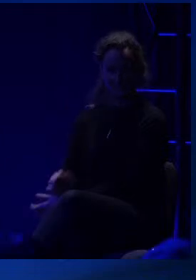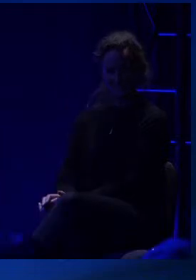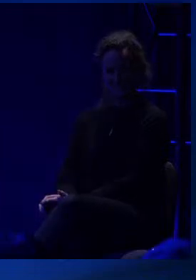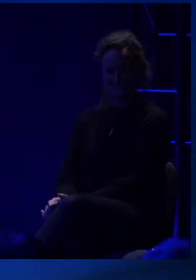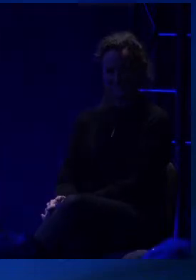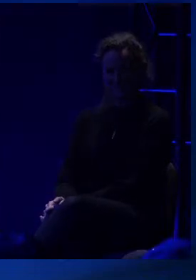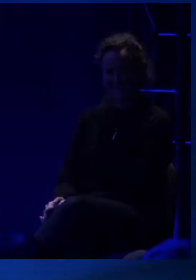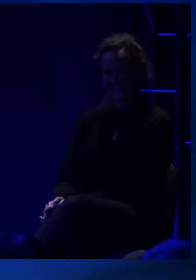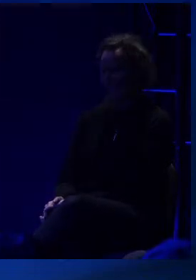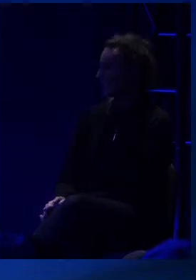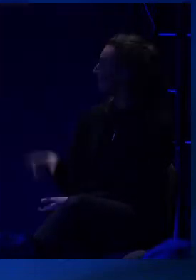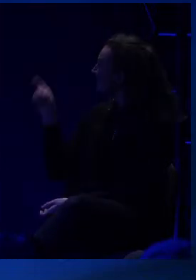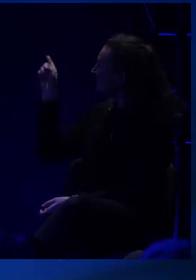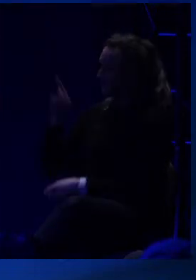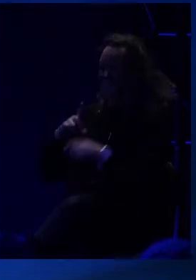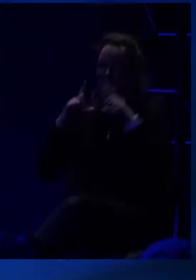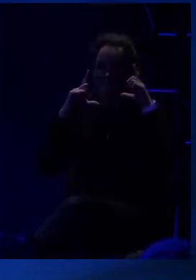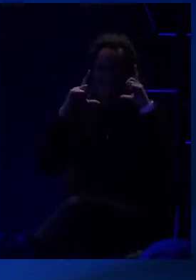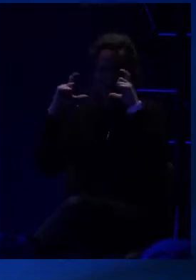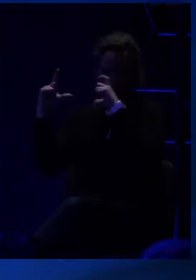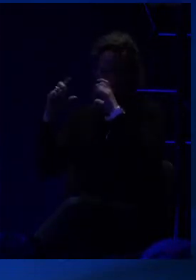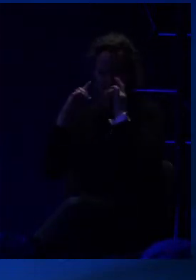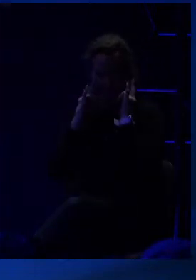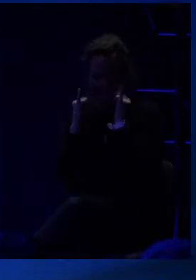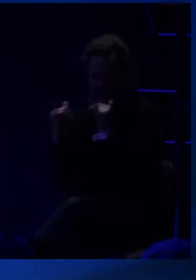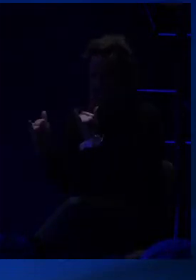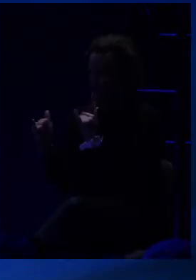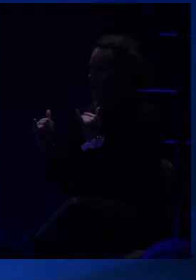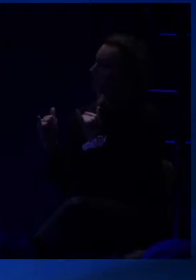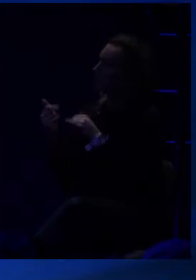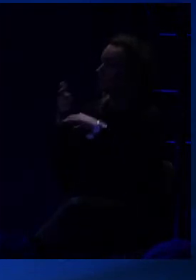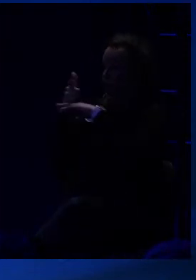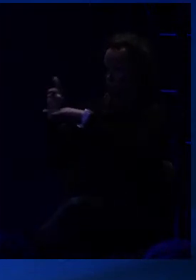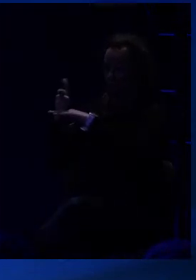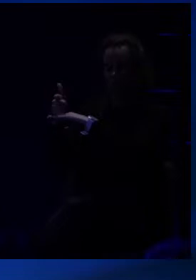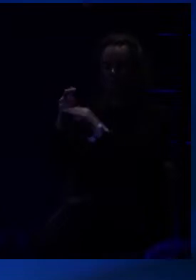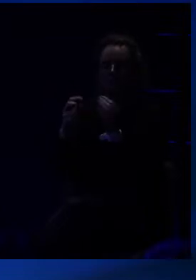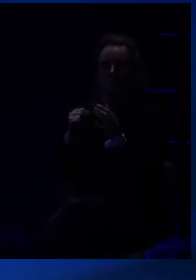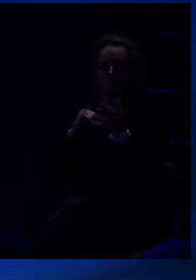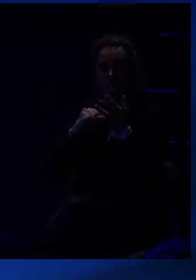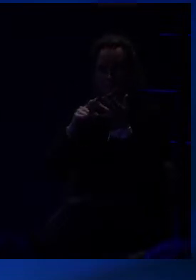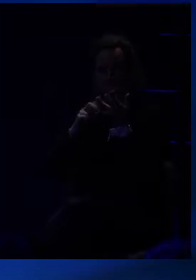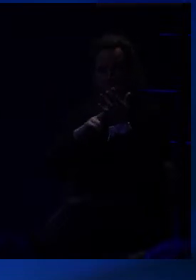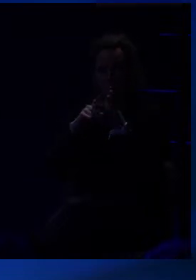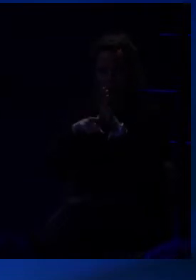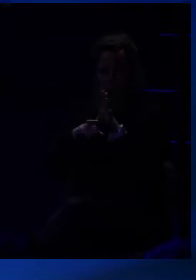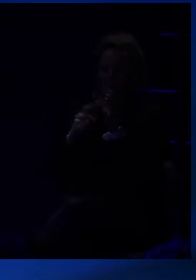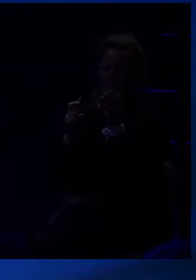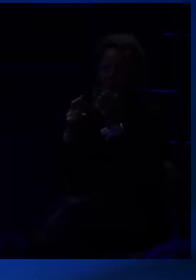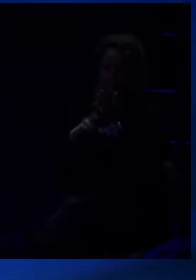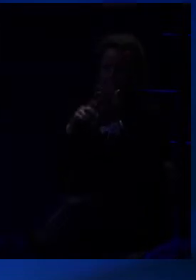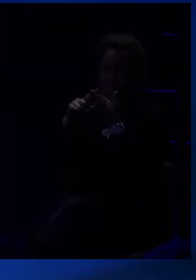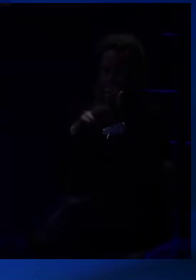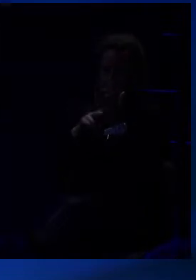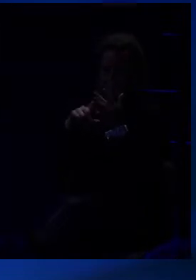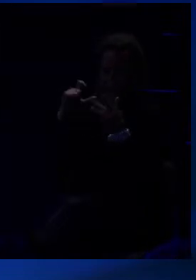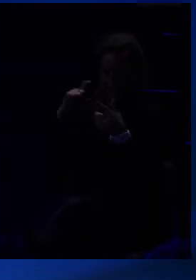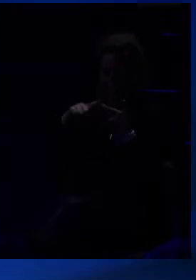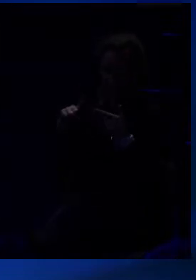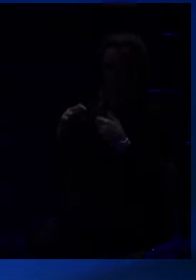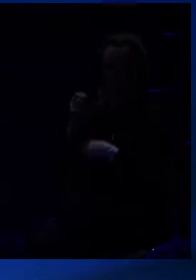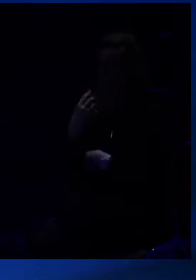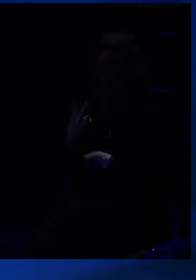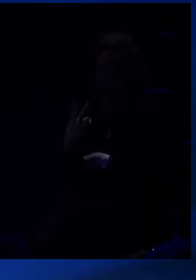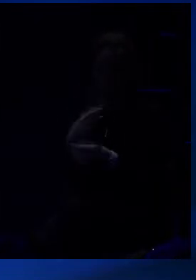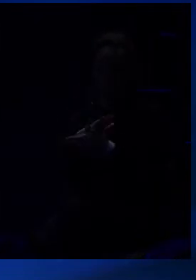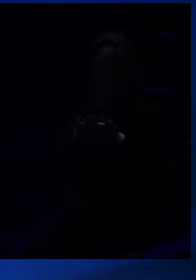So these camera tests were shot with Sony Venice 2, and sometimes the different lenses that were used because